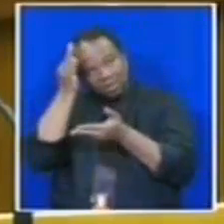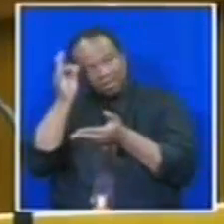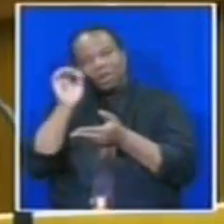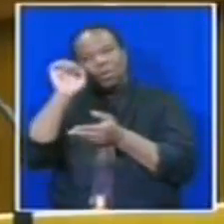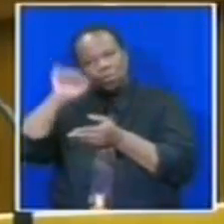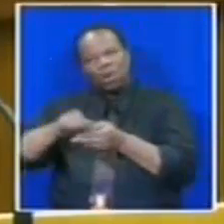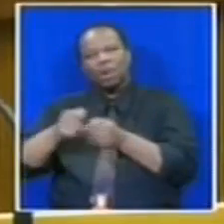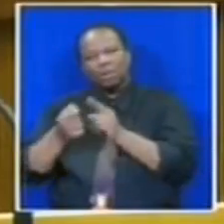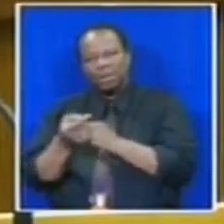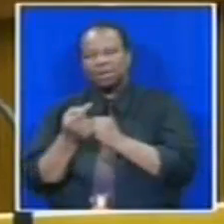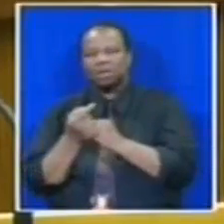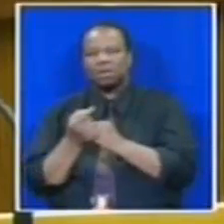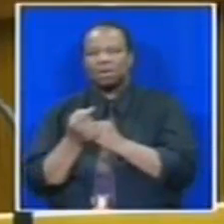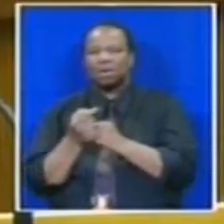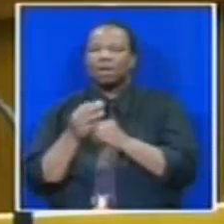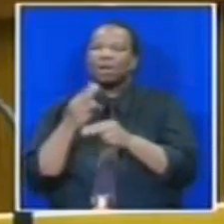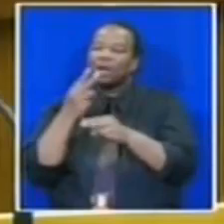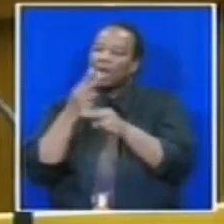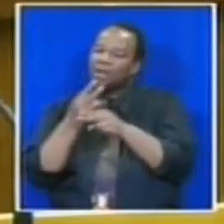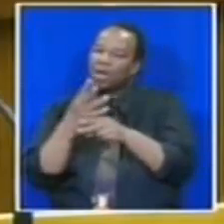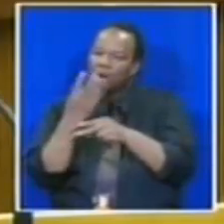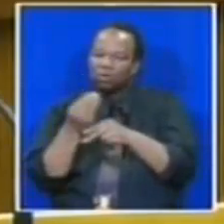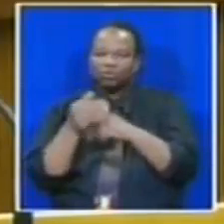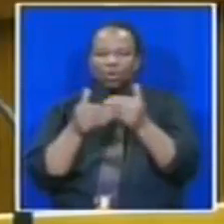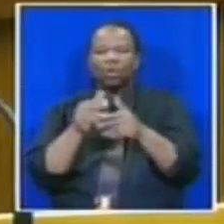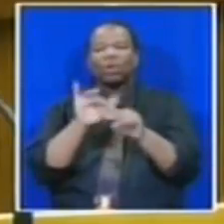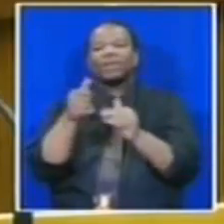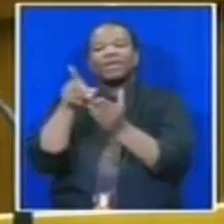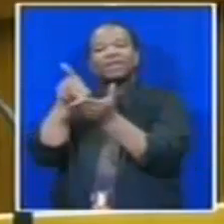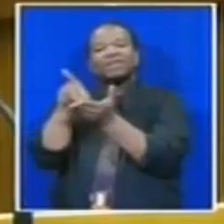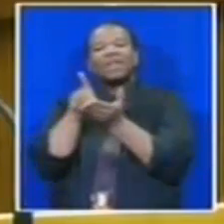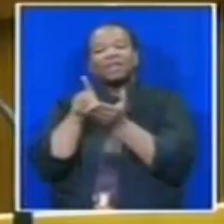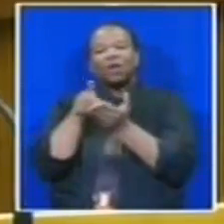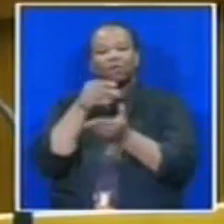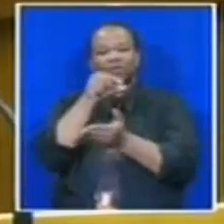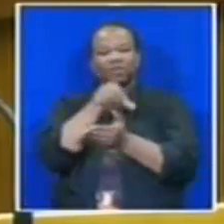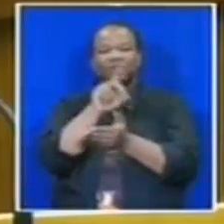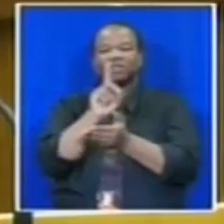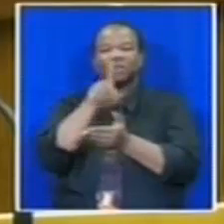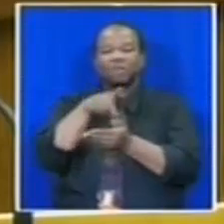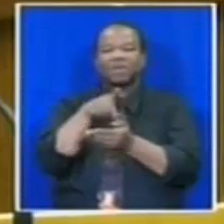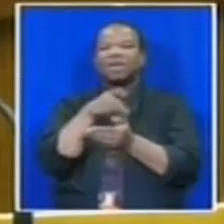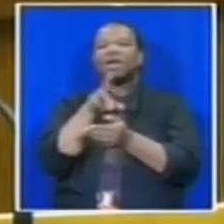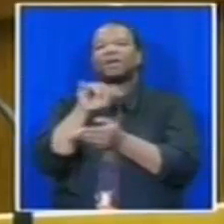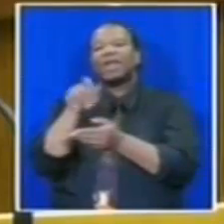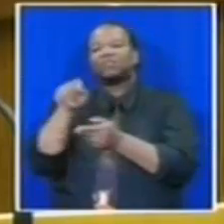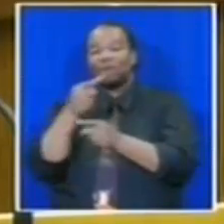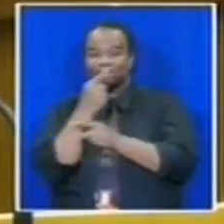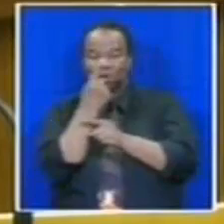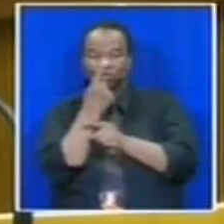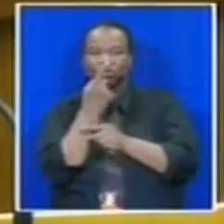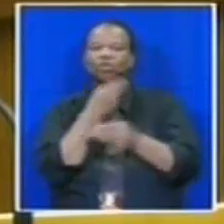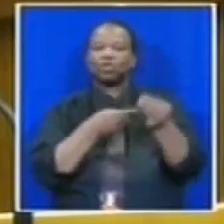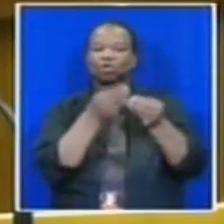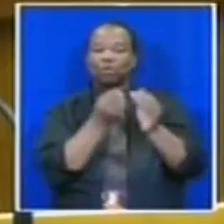crisis, and reverse the upward trend in the debt to GDP ratio unless we grow this economy.